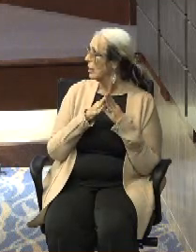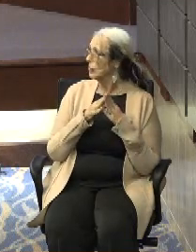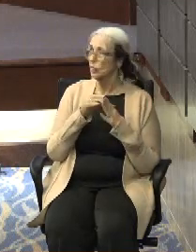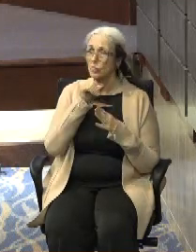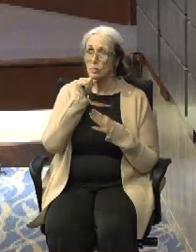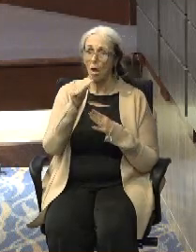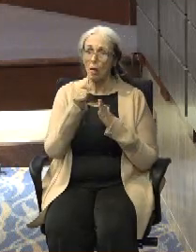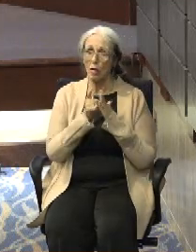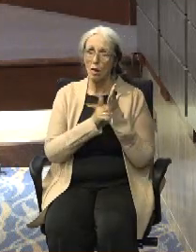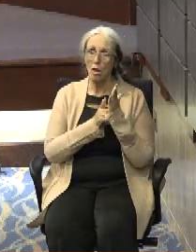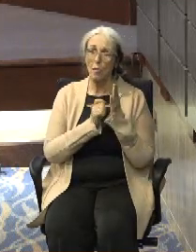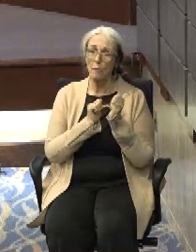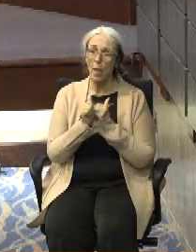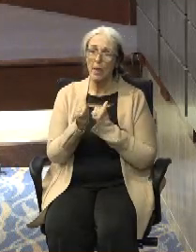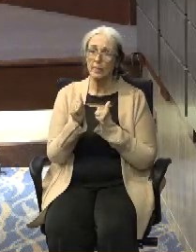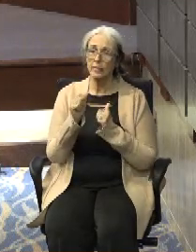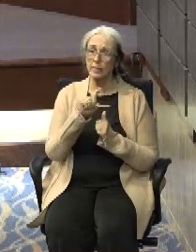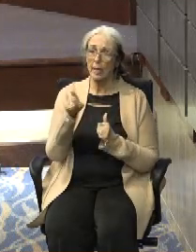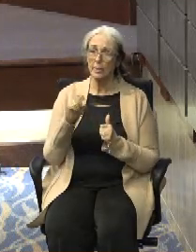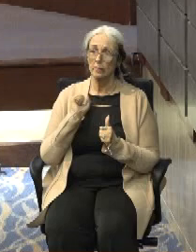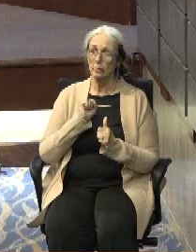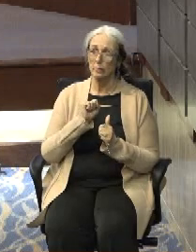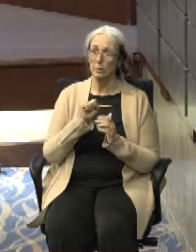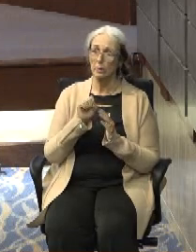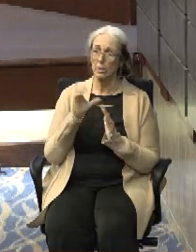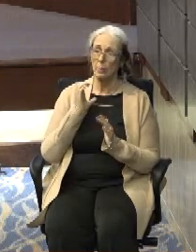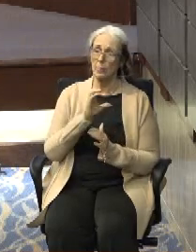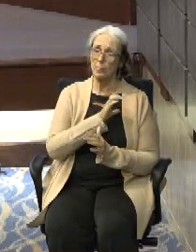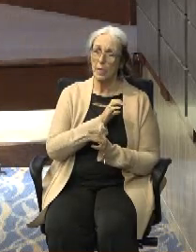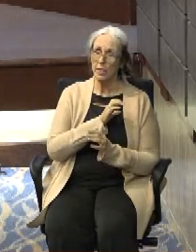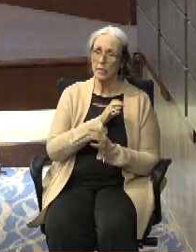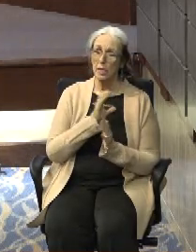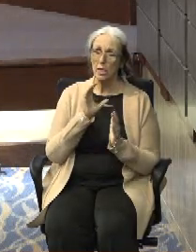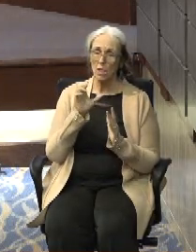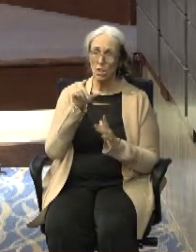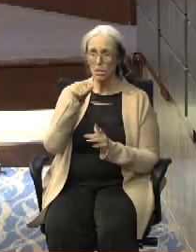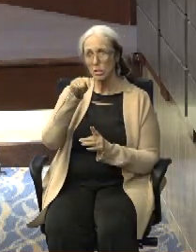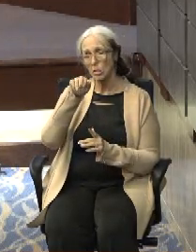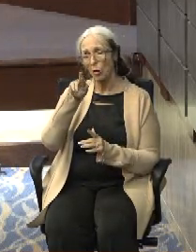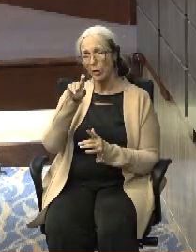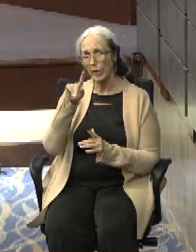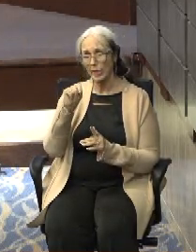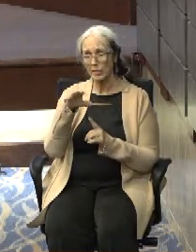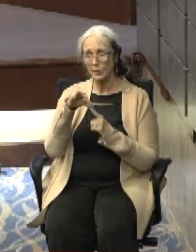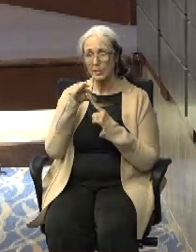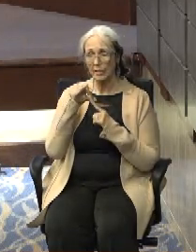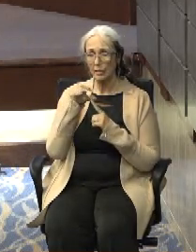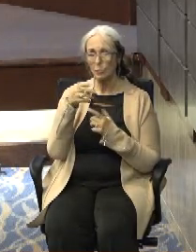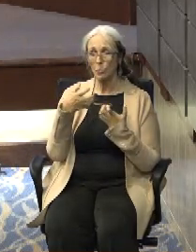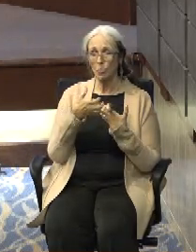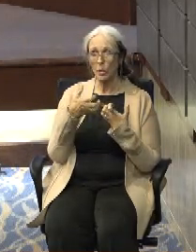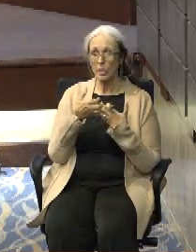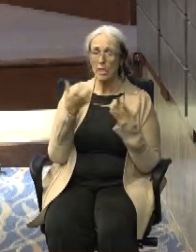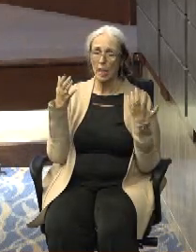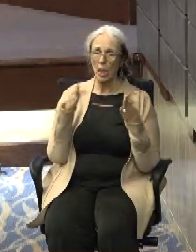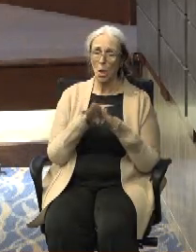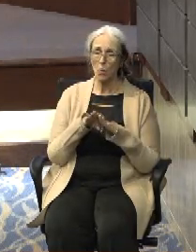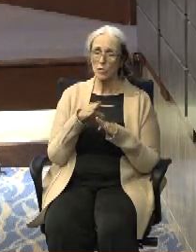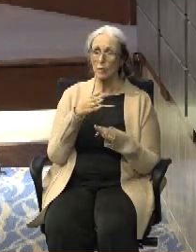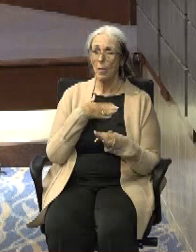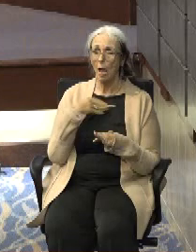litigation placed passed by the Texas Committee to prohibit unjust treatment and targeting specific breeds? In closing, I was told